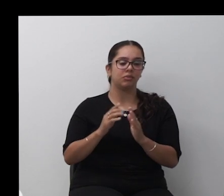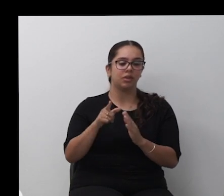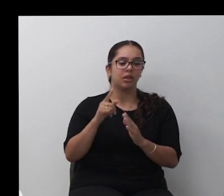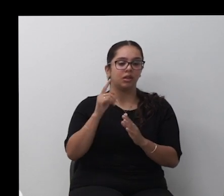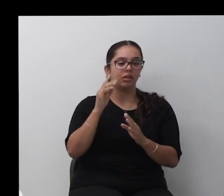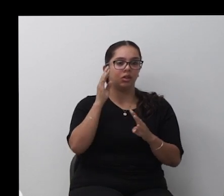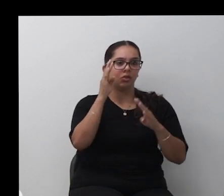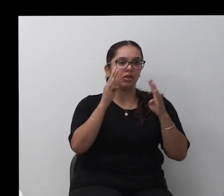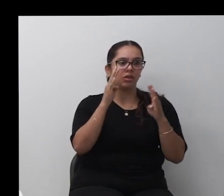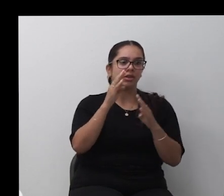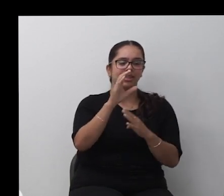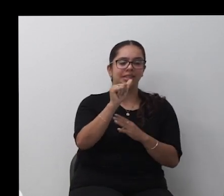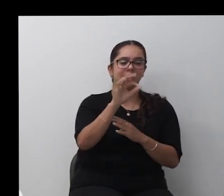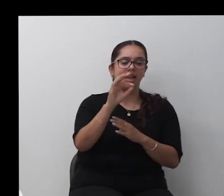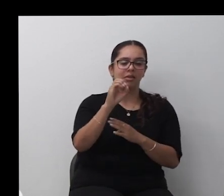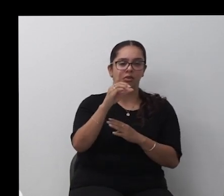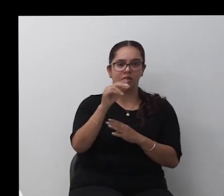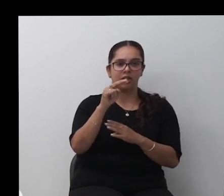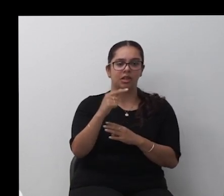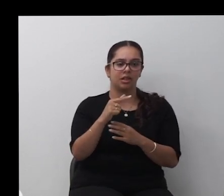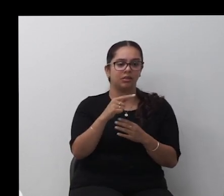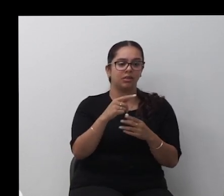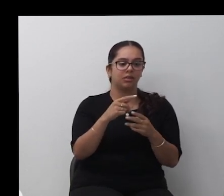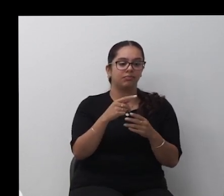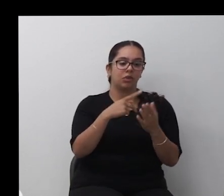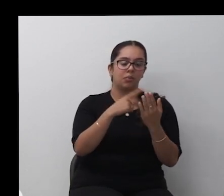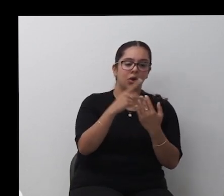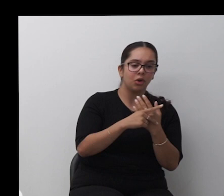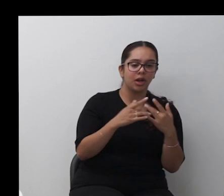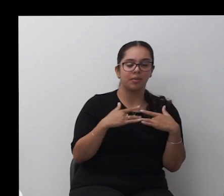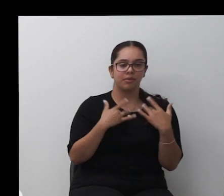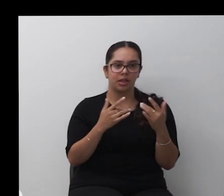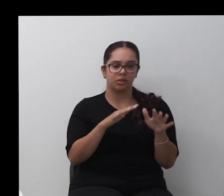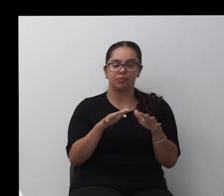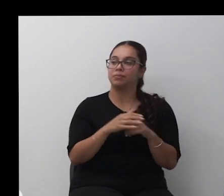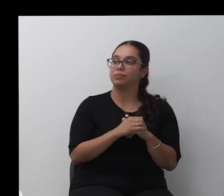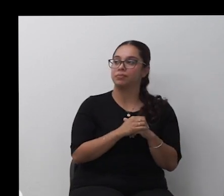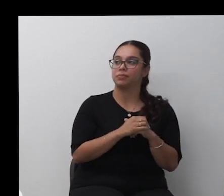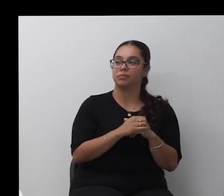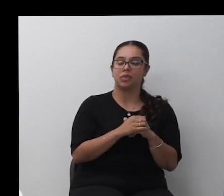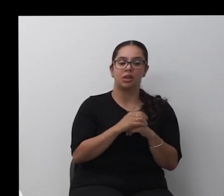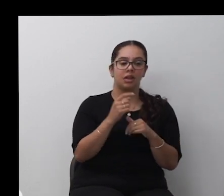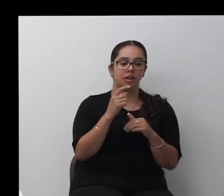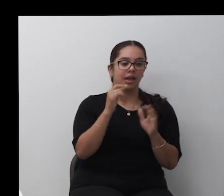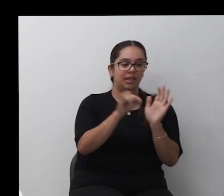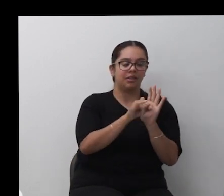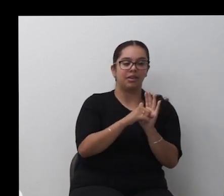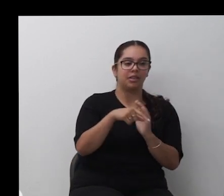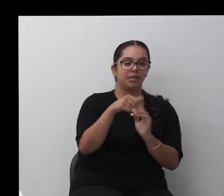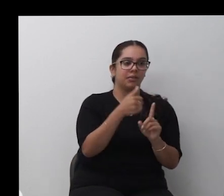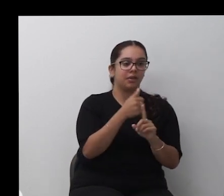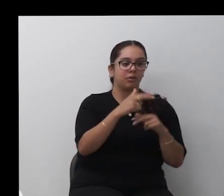the scaffolding of the programming, the events, right? Saw themselves as builders